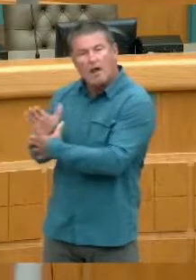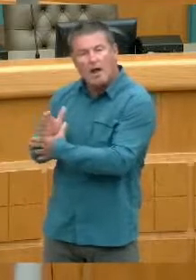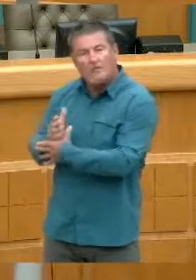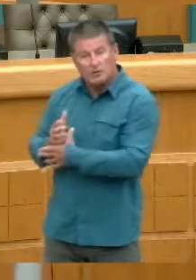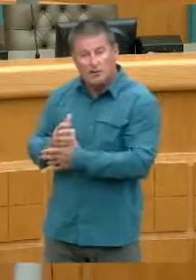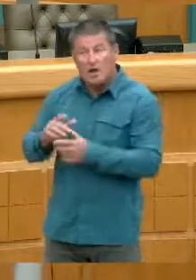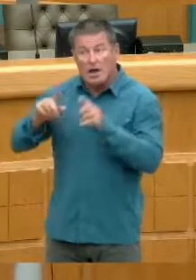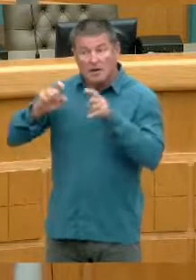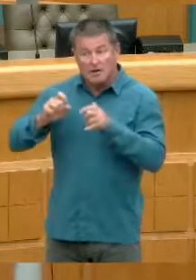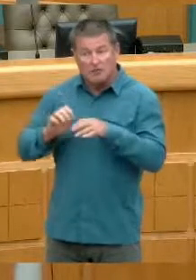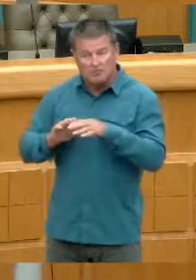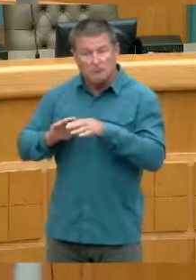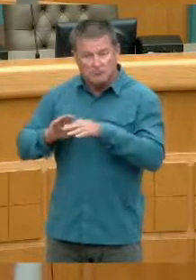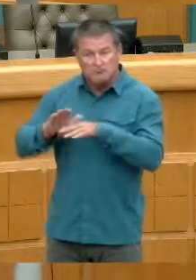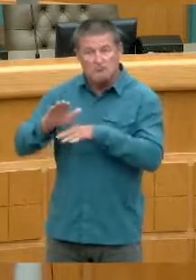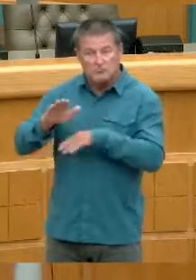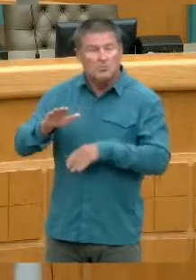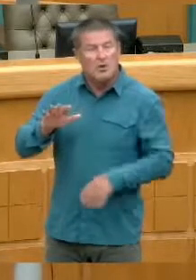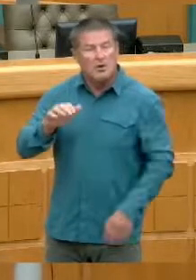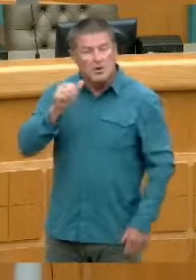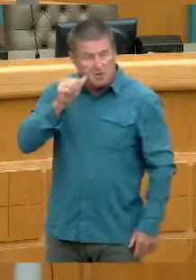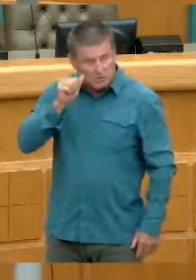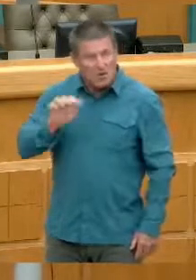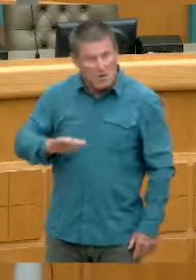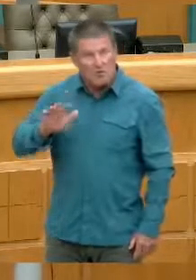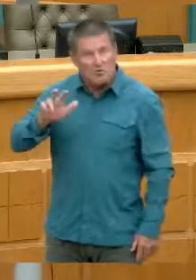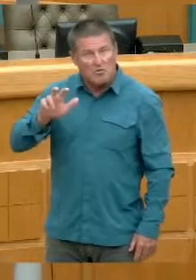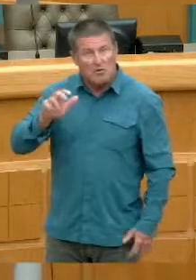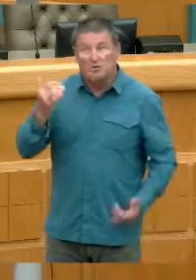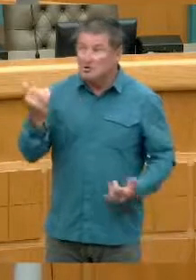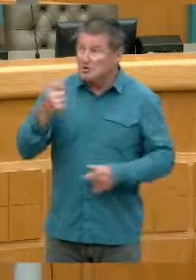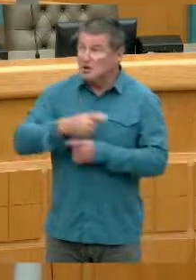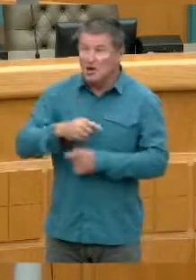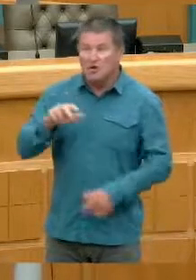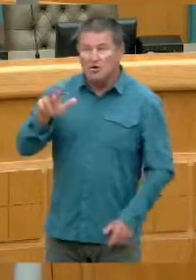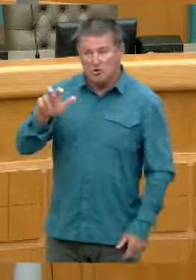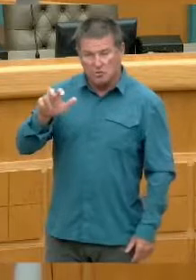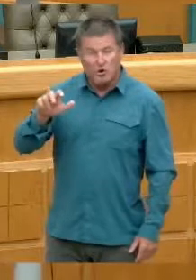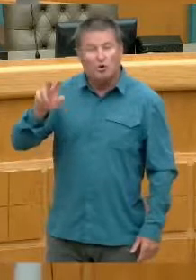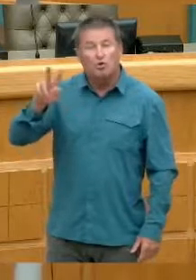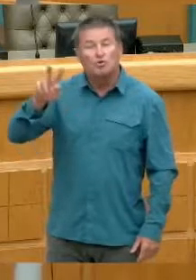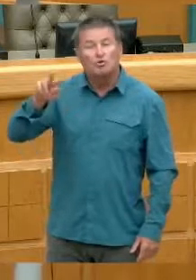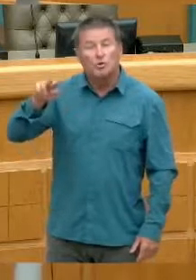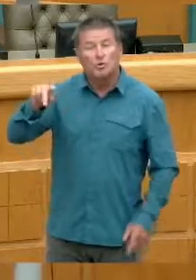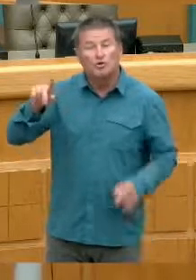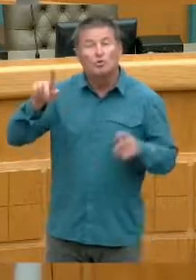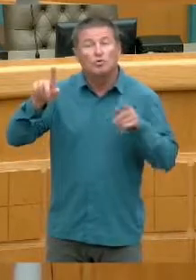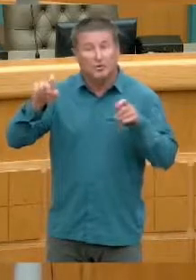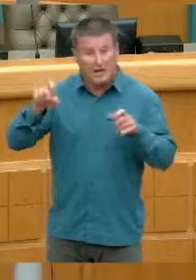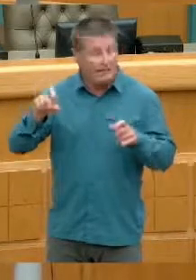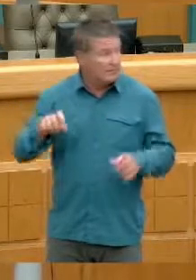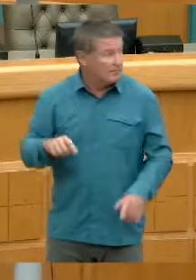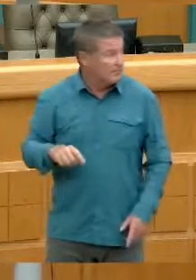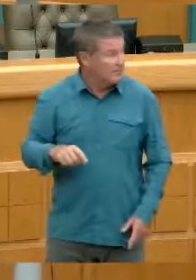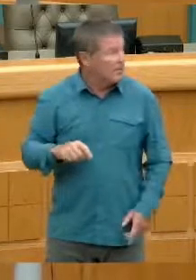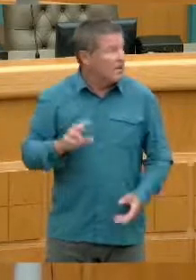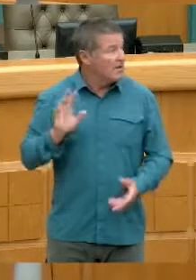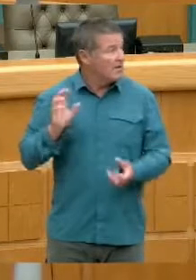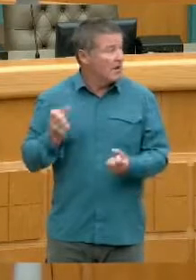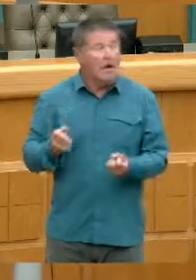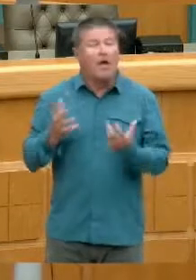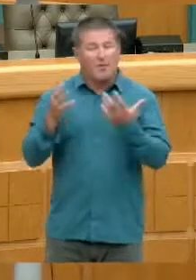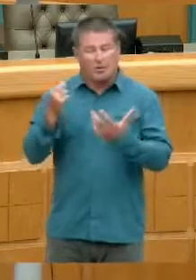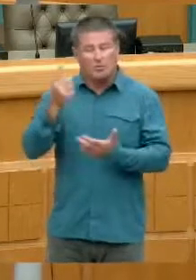been going up. It was around 300 yesterday. Today it's 322 is our running 7-day total. You can see the red